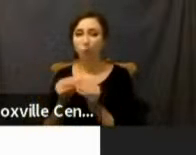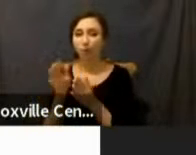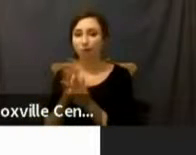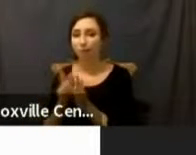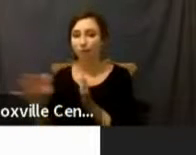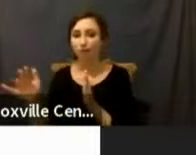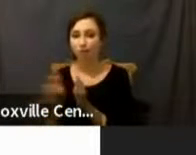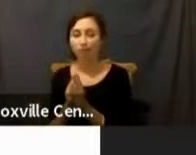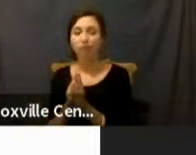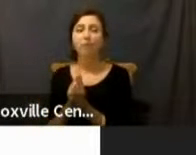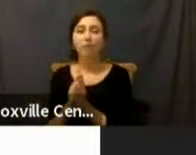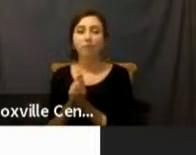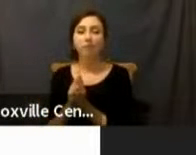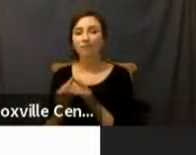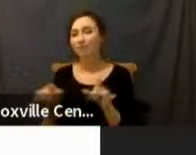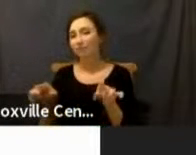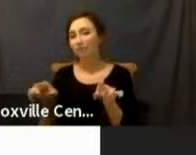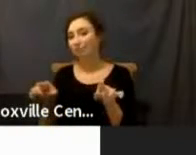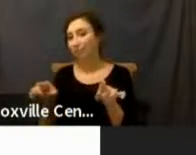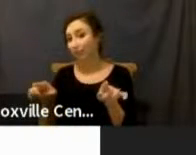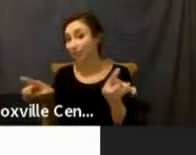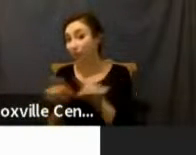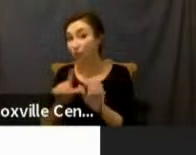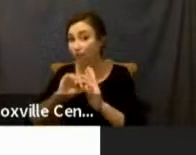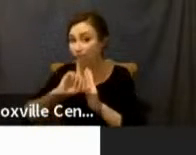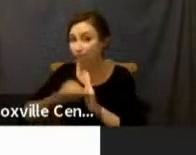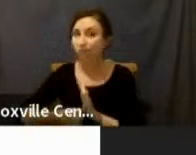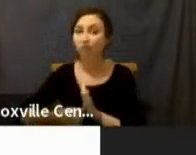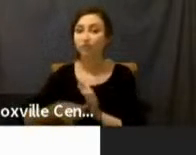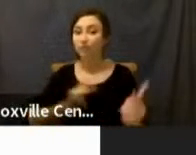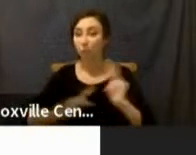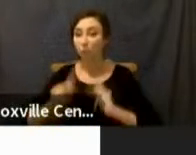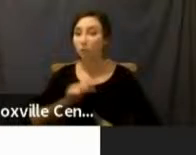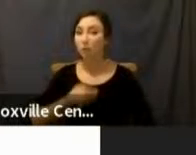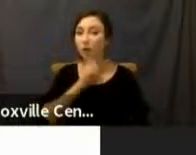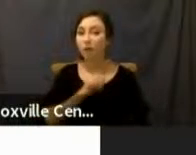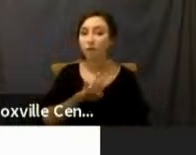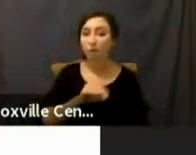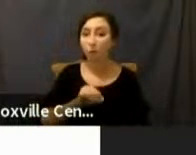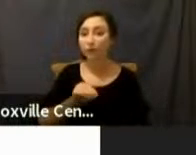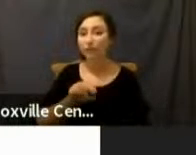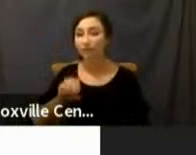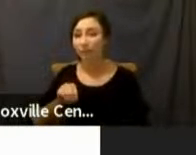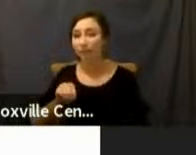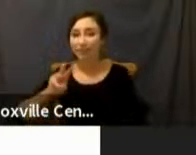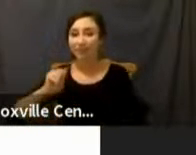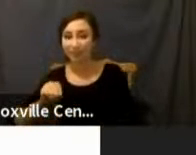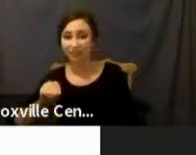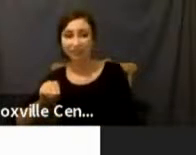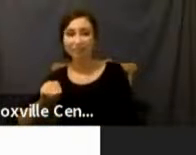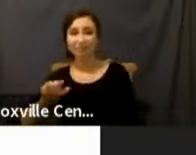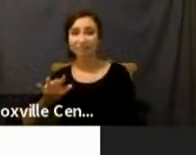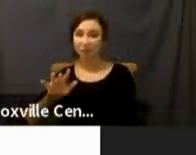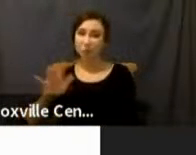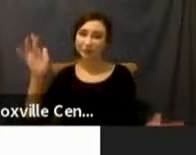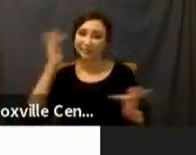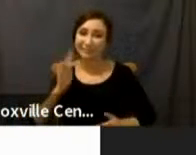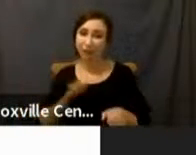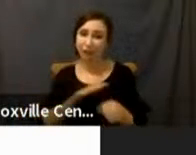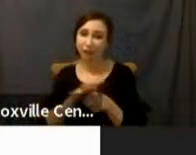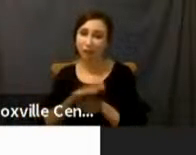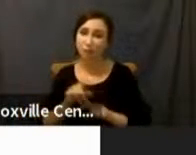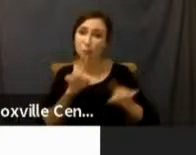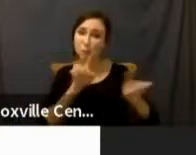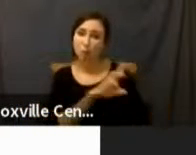this also drives home the point that there are people in their 40s, 50s, and 60s who are sick enough to be hospitalized